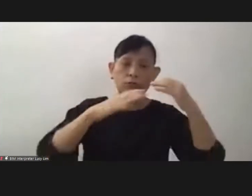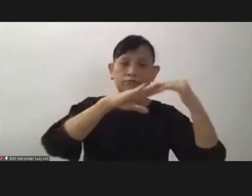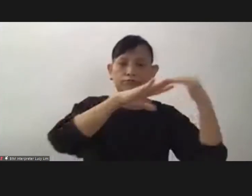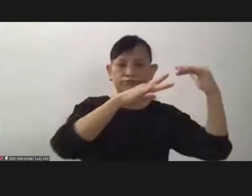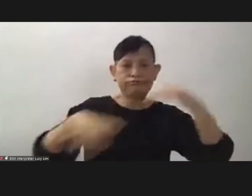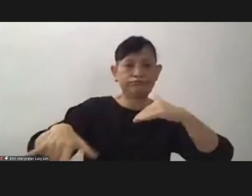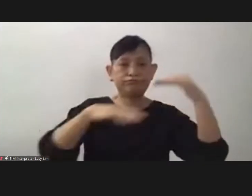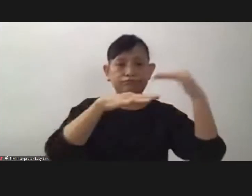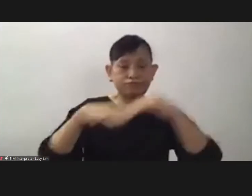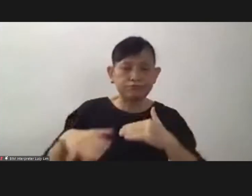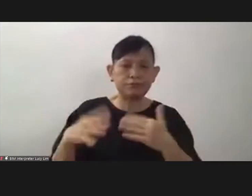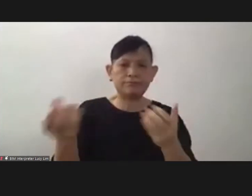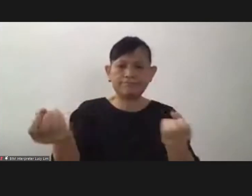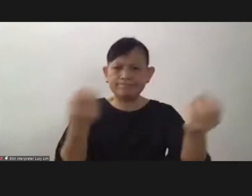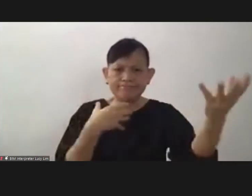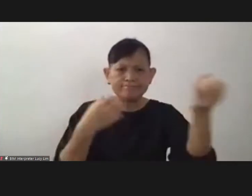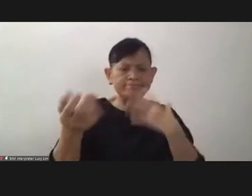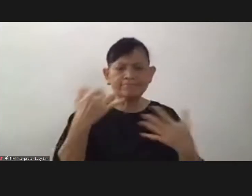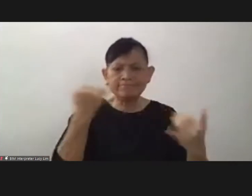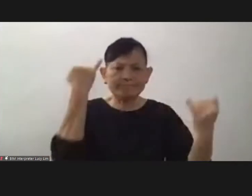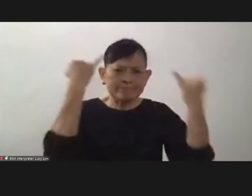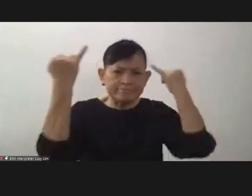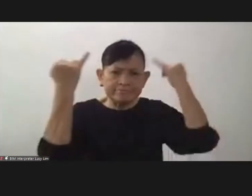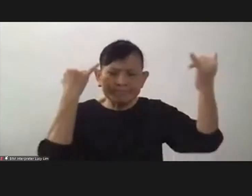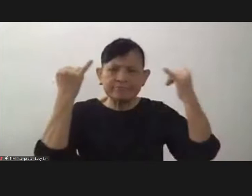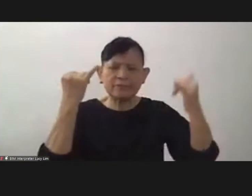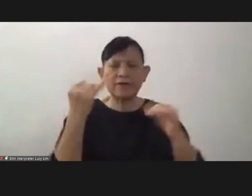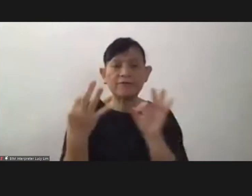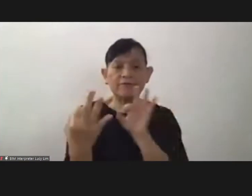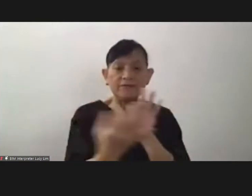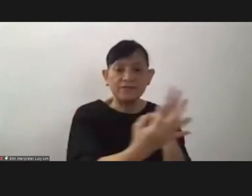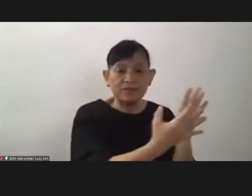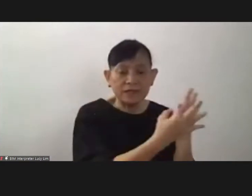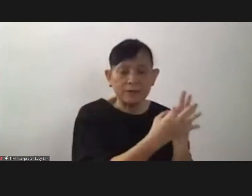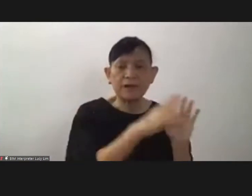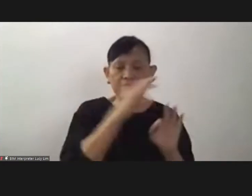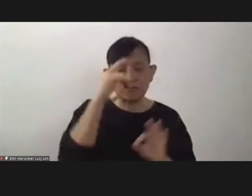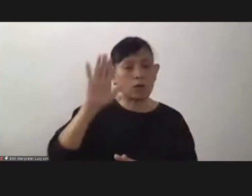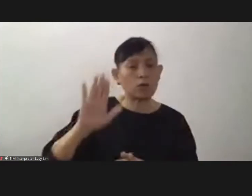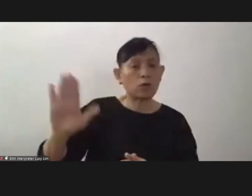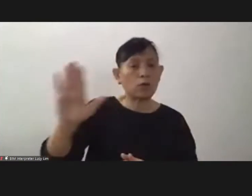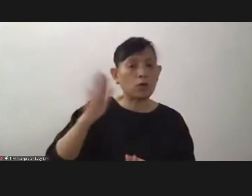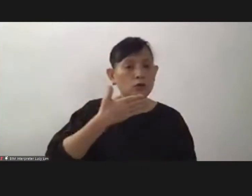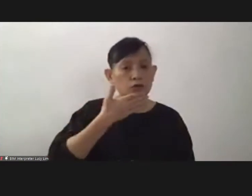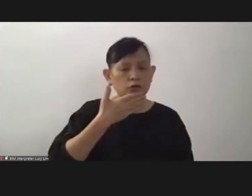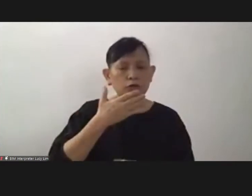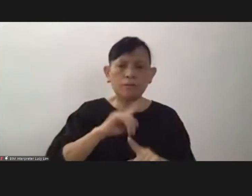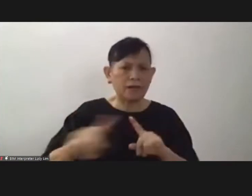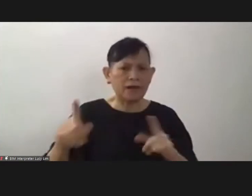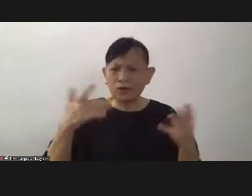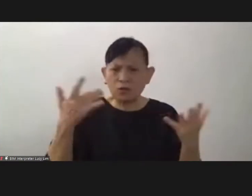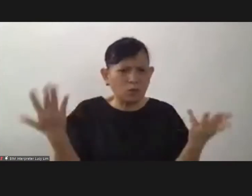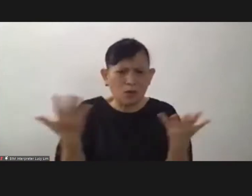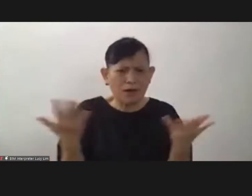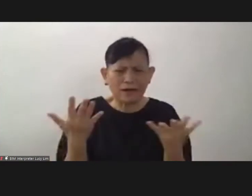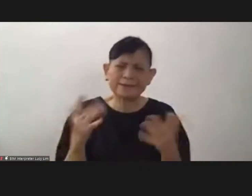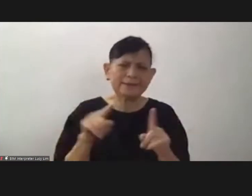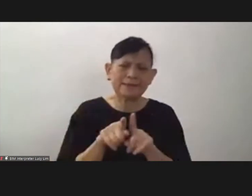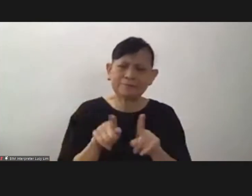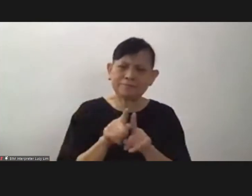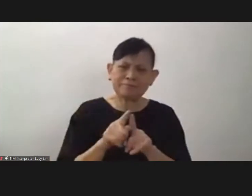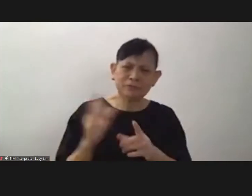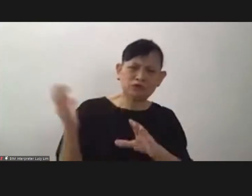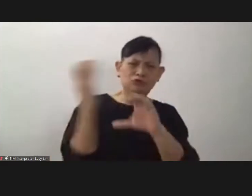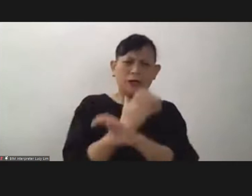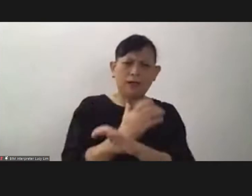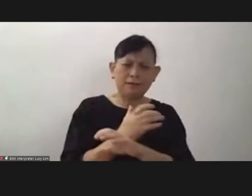the opinions, perspectives, and lived experiences of our youth on pressing issues facing our generation, while